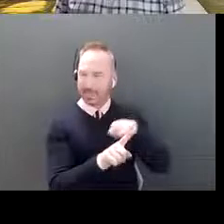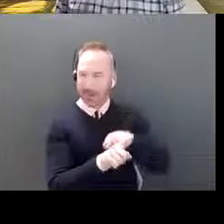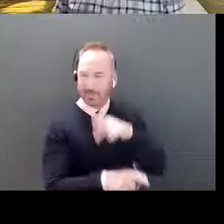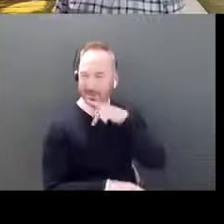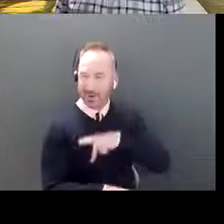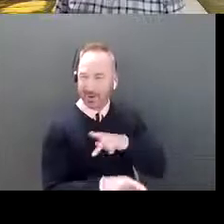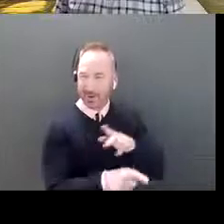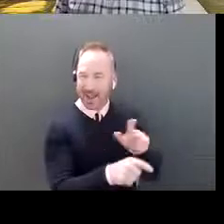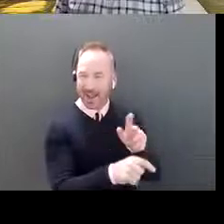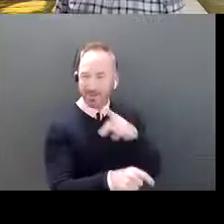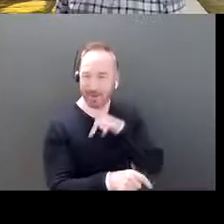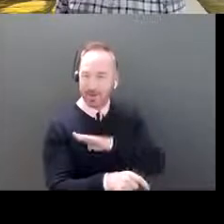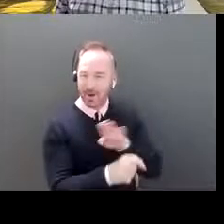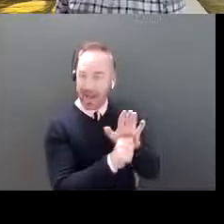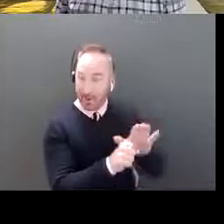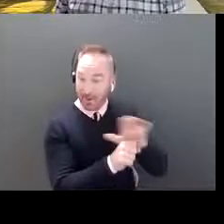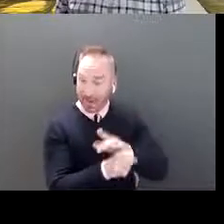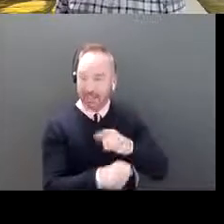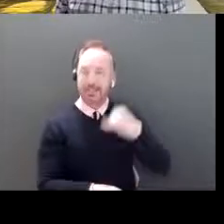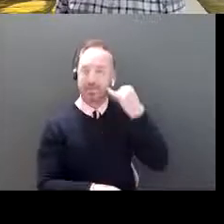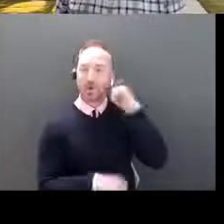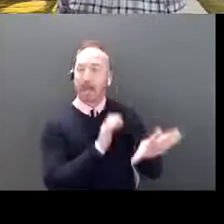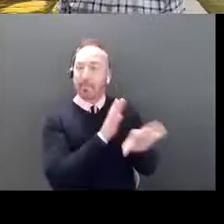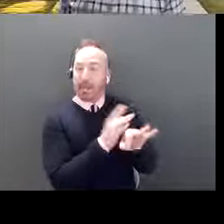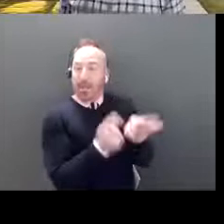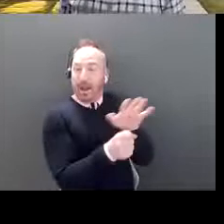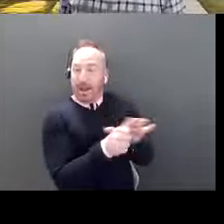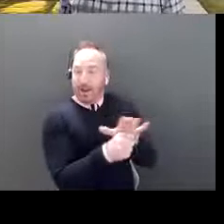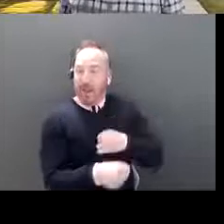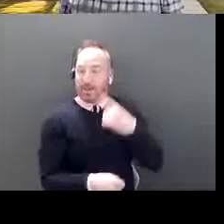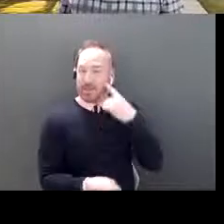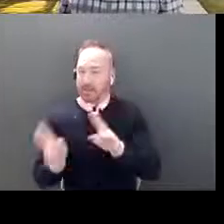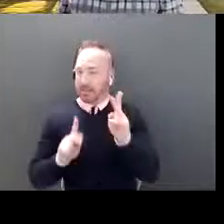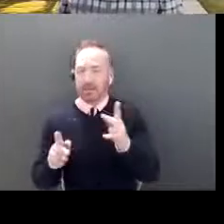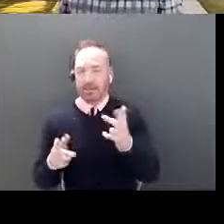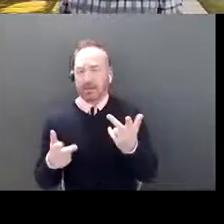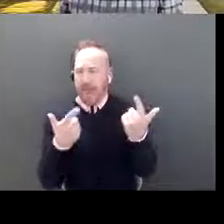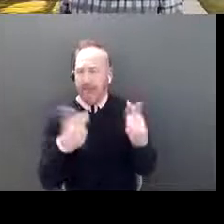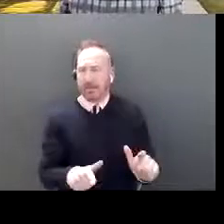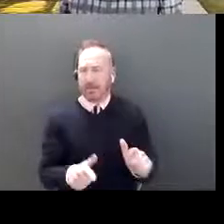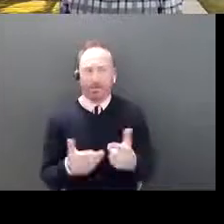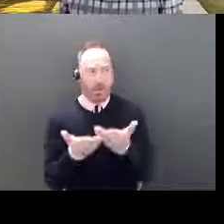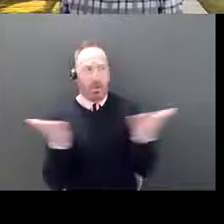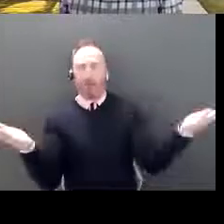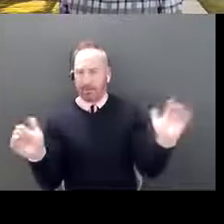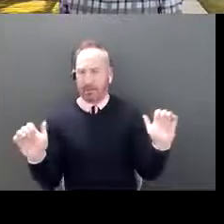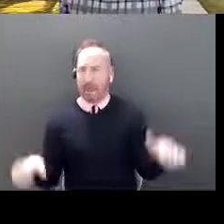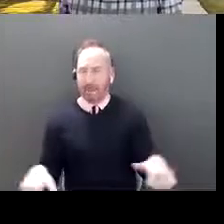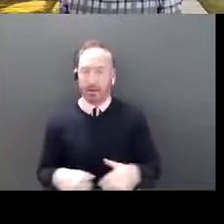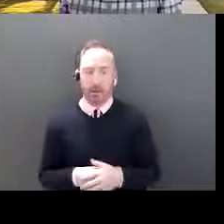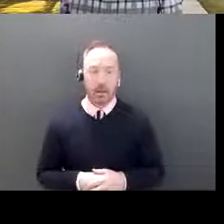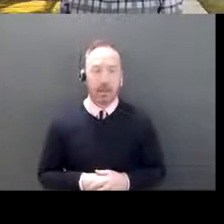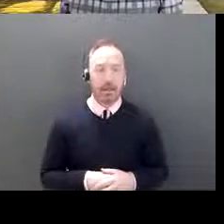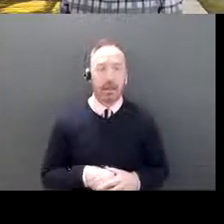I pick one case from one jurisdiction. This could happen anywhere. The perpetrator name was